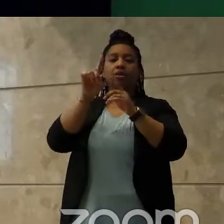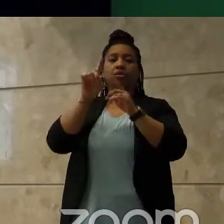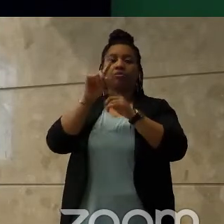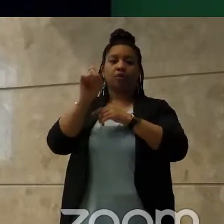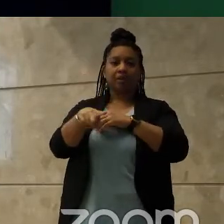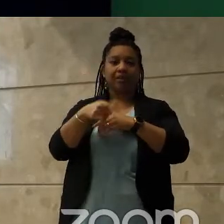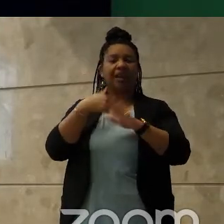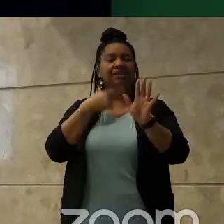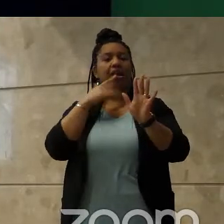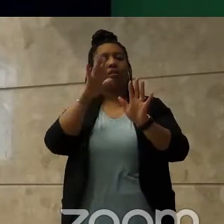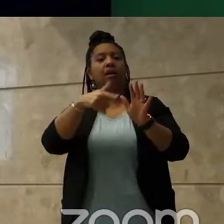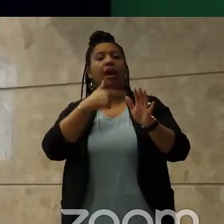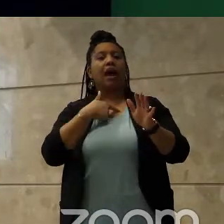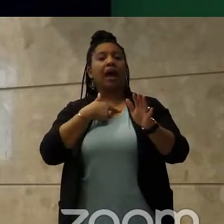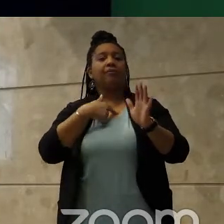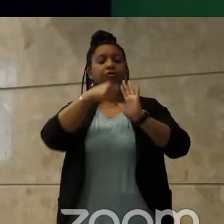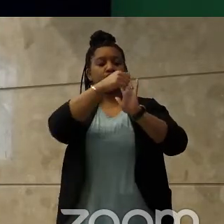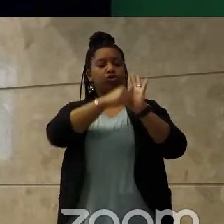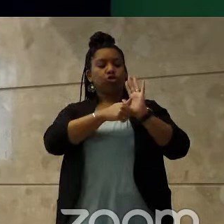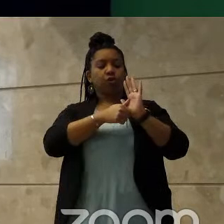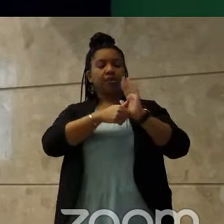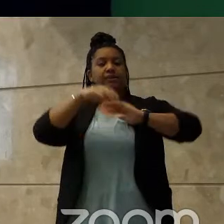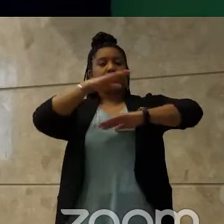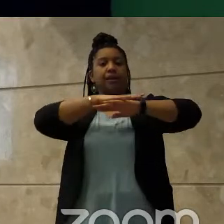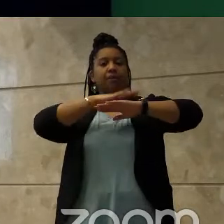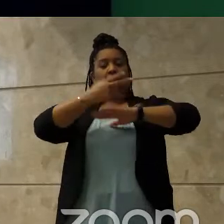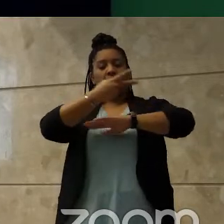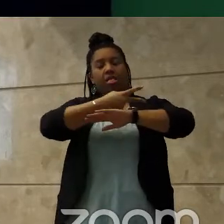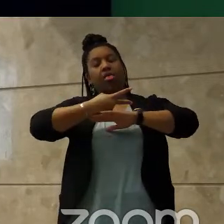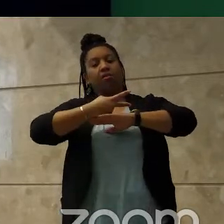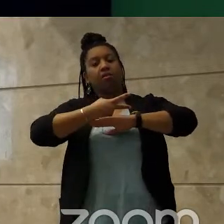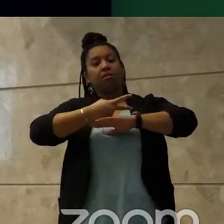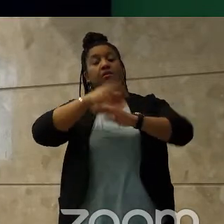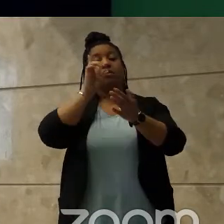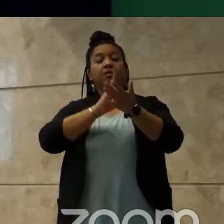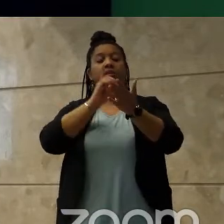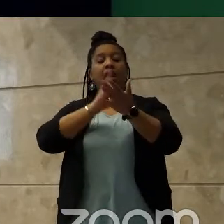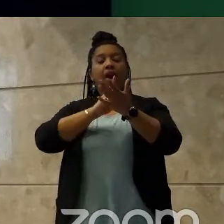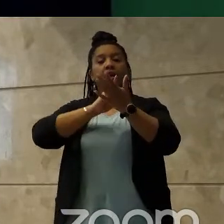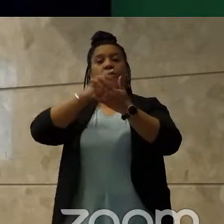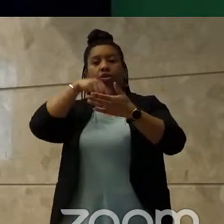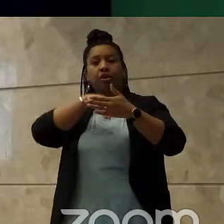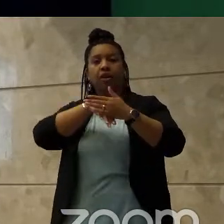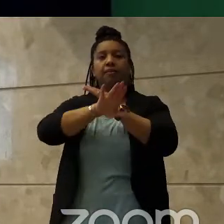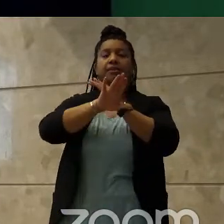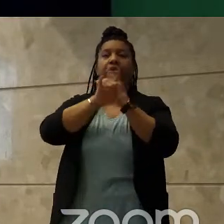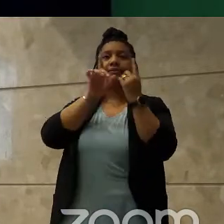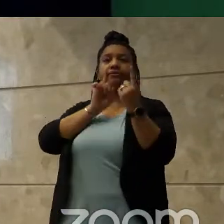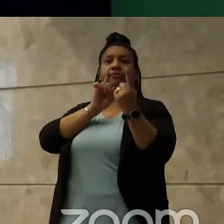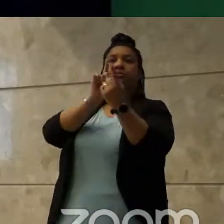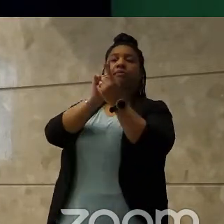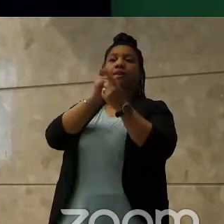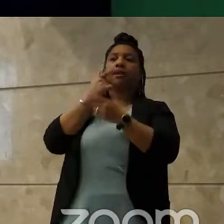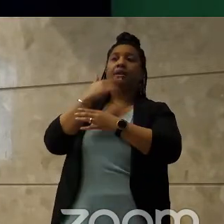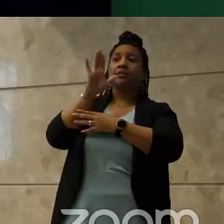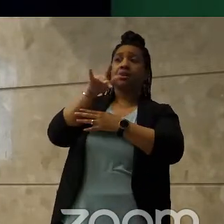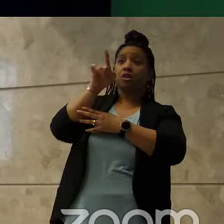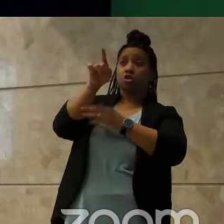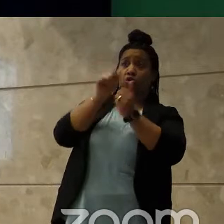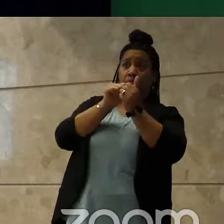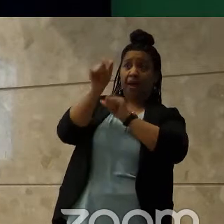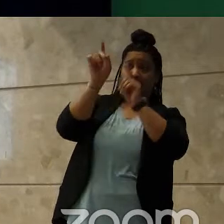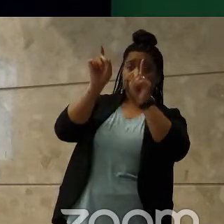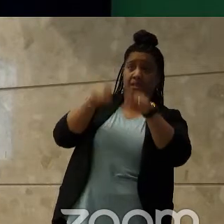table and the doctor comes in and I asked the doctor, did you pass the